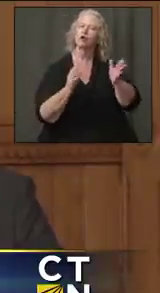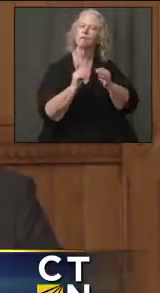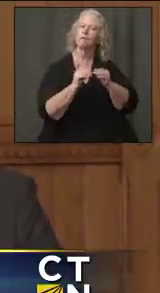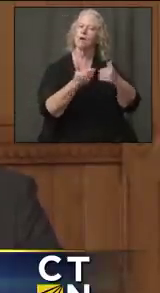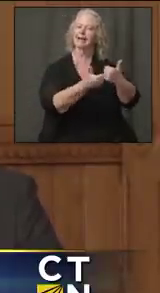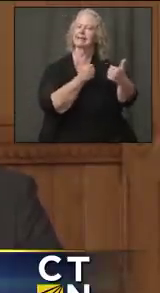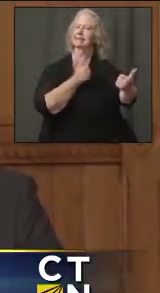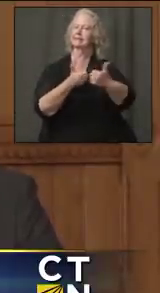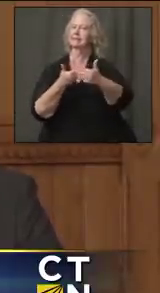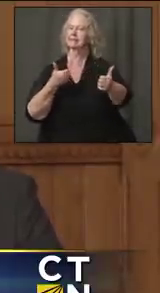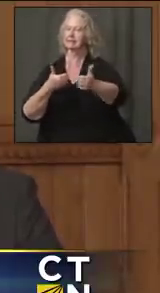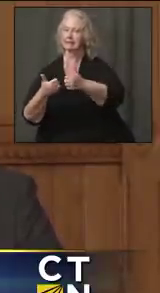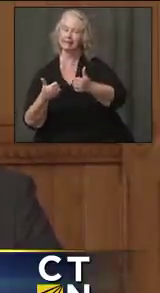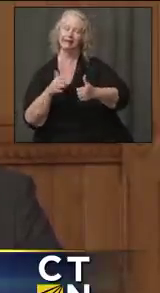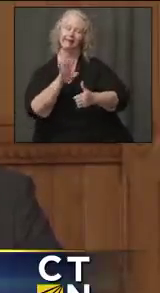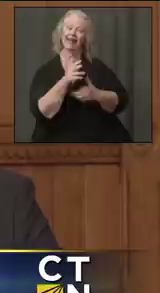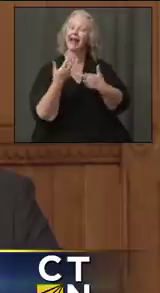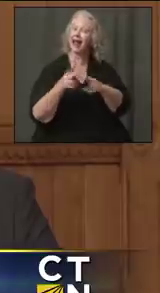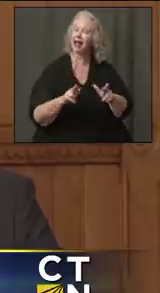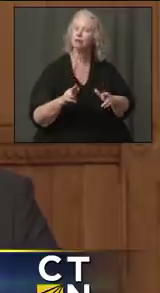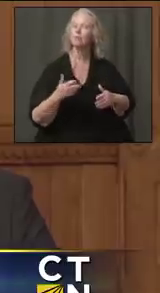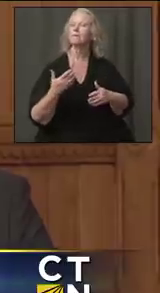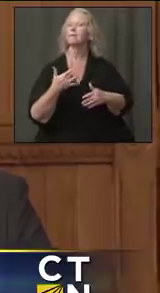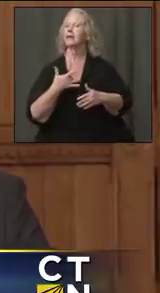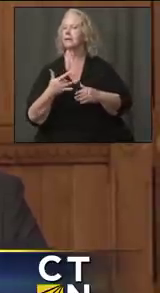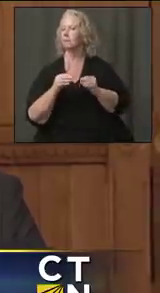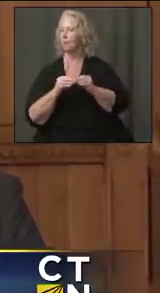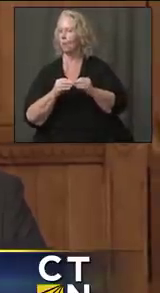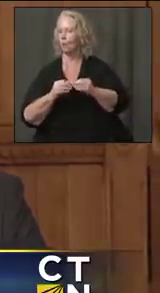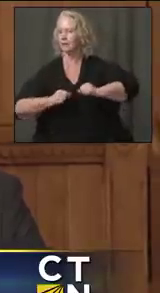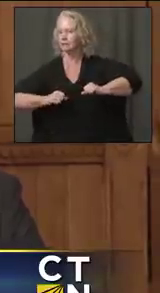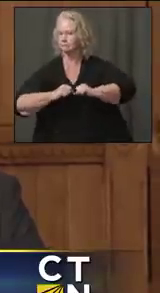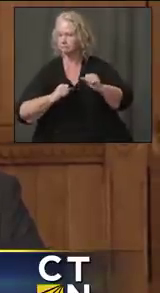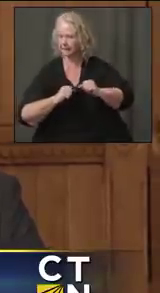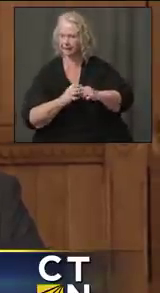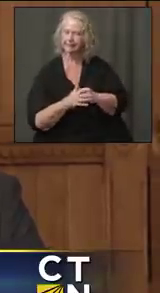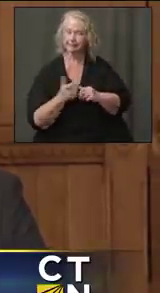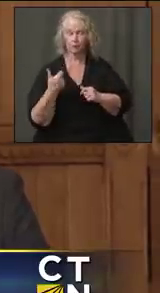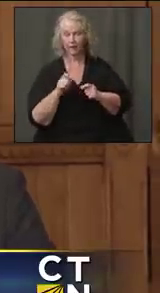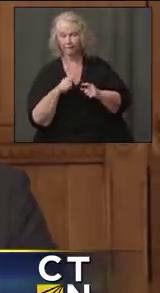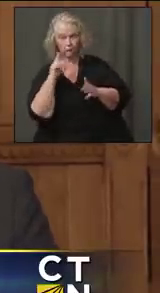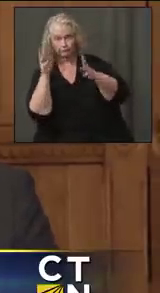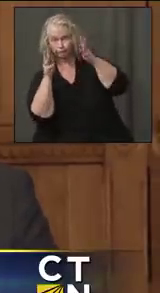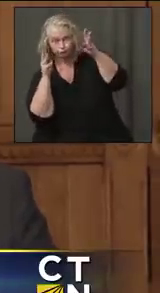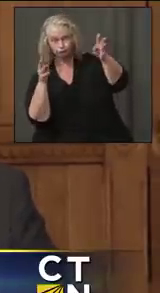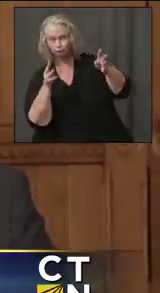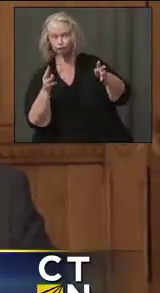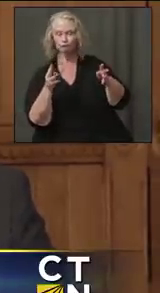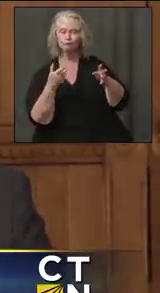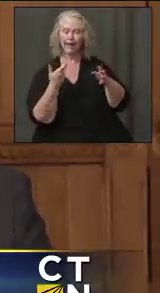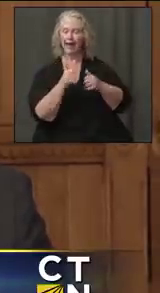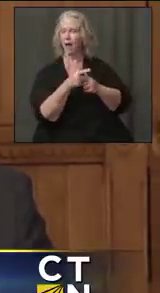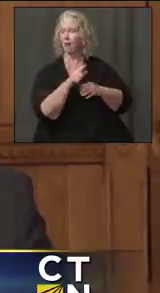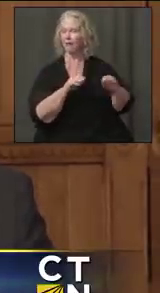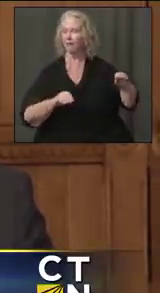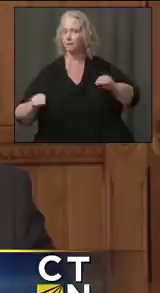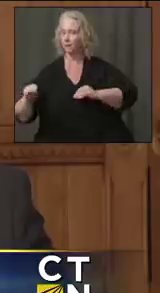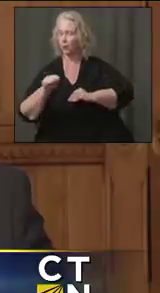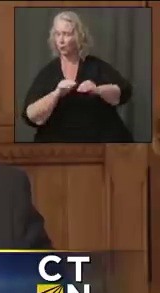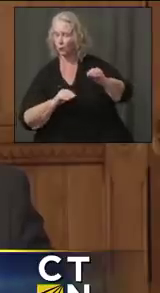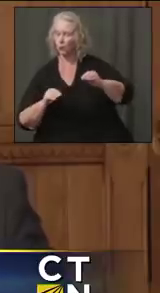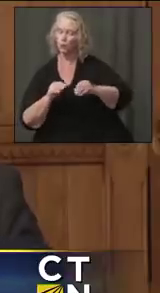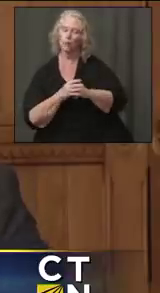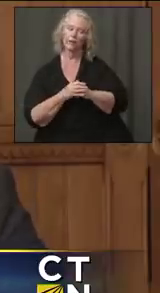schools. Classrooms tend to be a little bit bigger, and we're going to have to be creative in how we move students around and how we